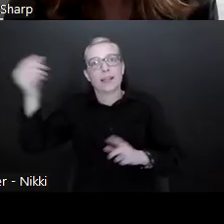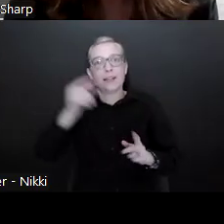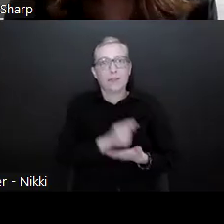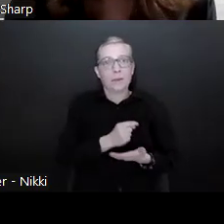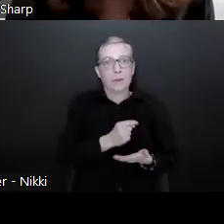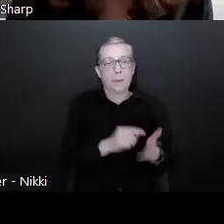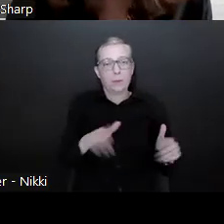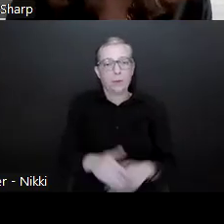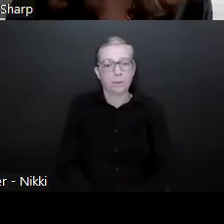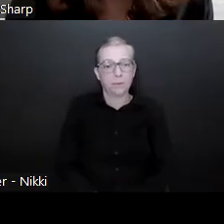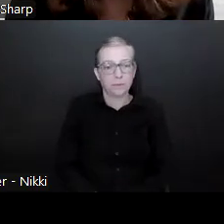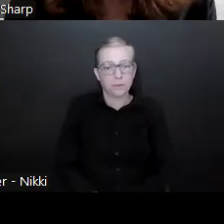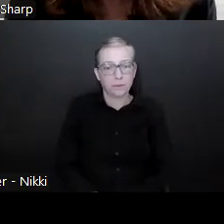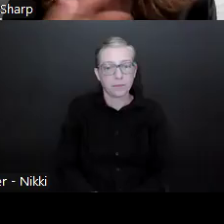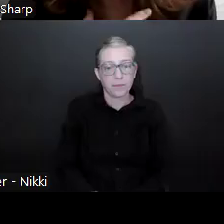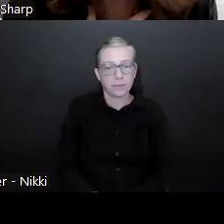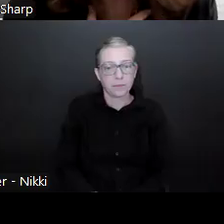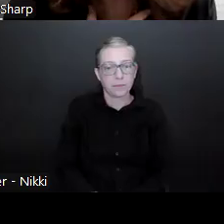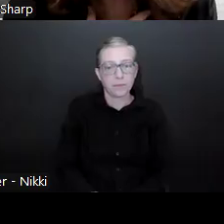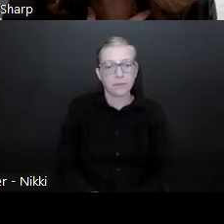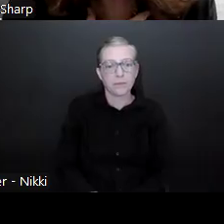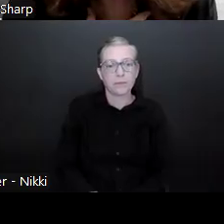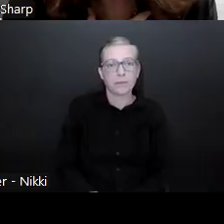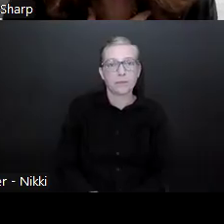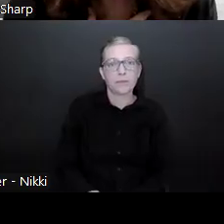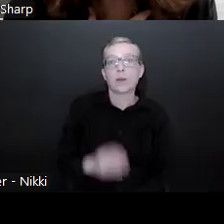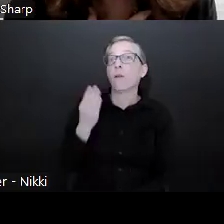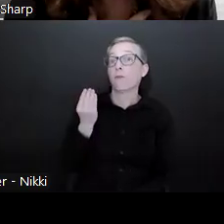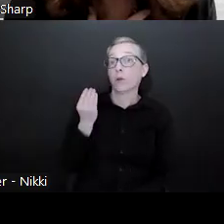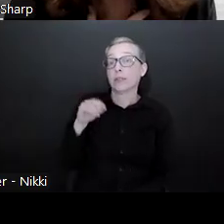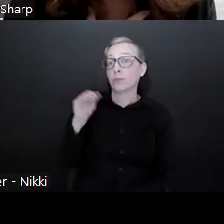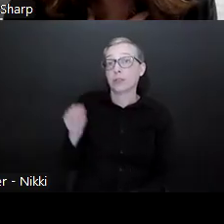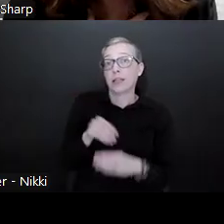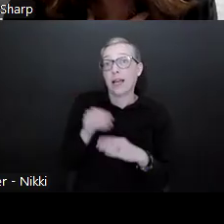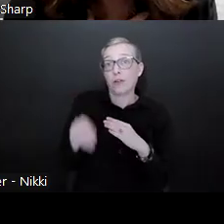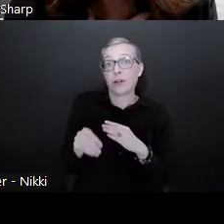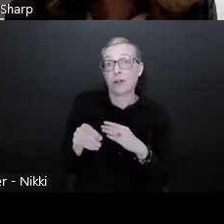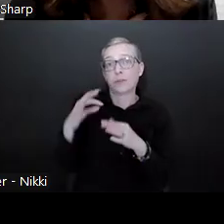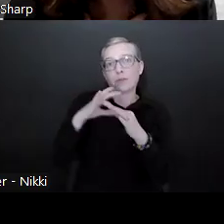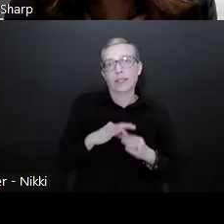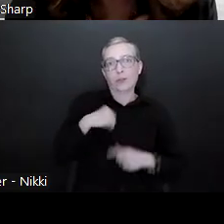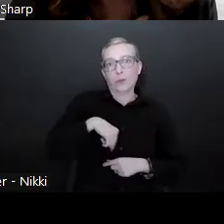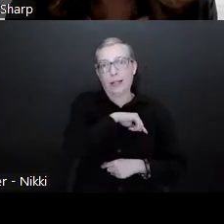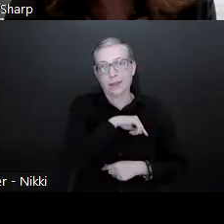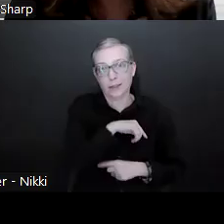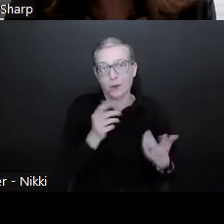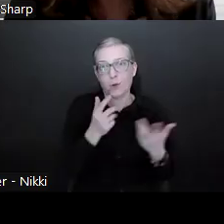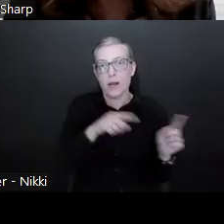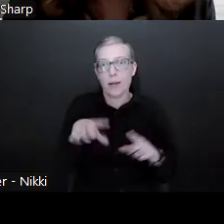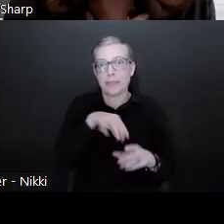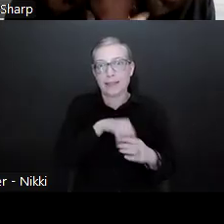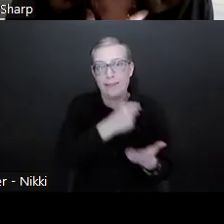14% of the outcomes are covered by us, what happens in the therapy room. What are those factors? It's work, it's